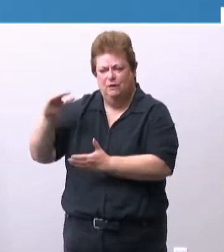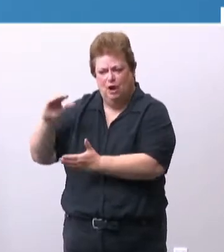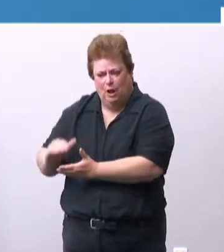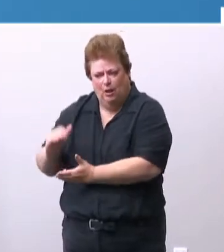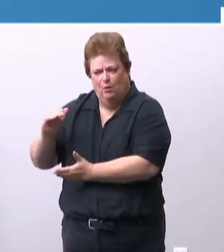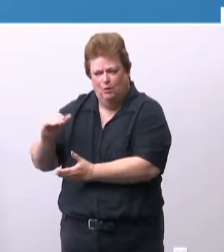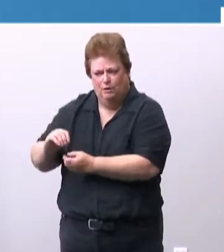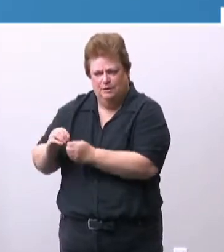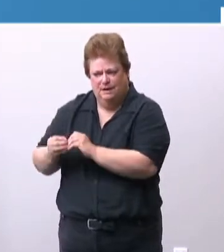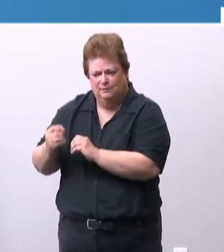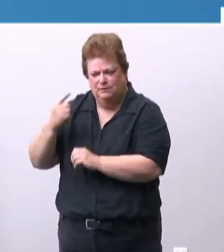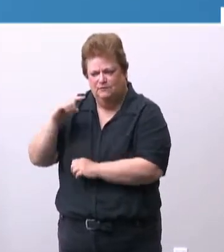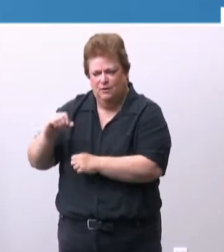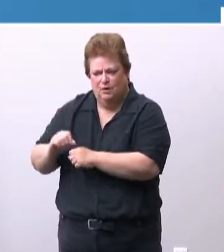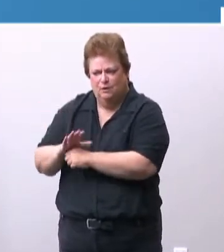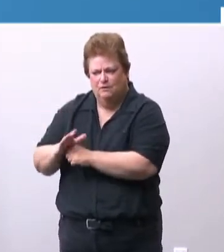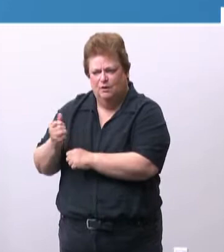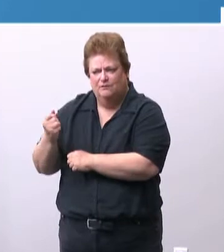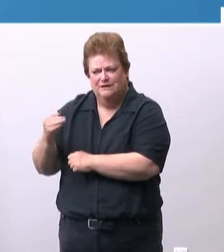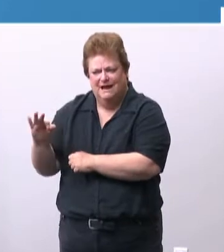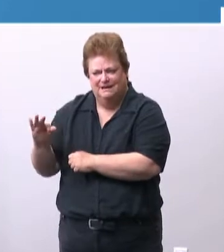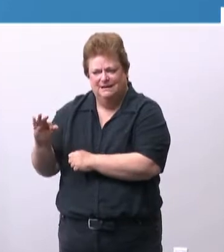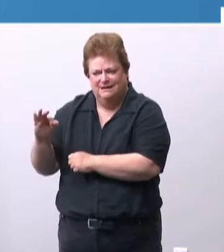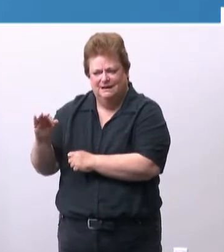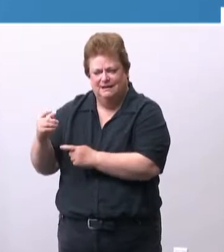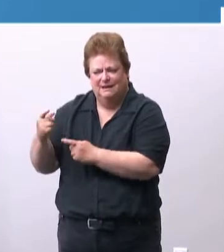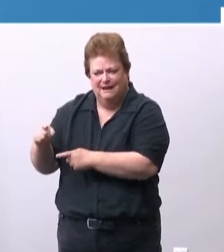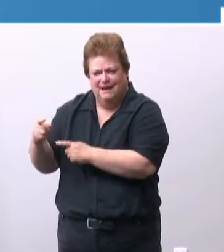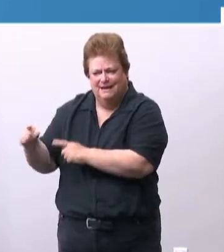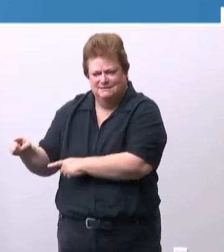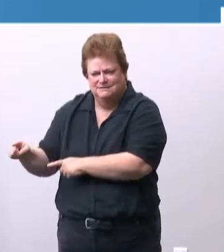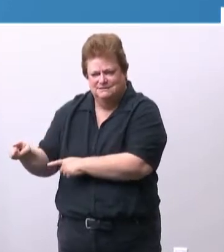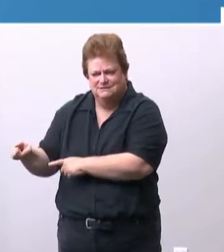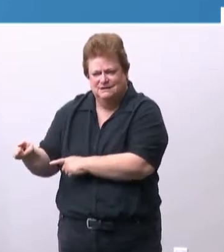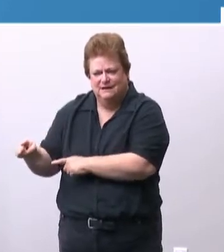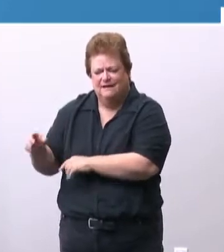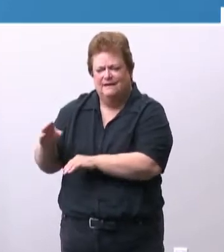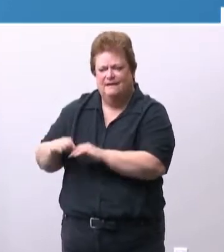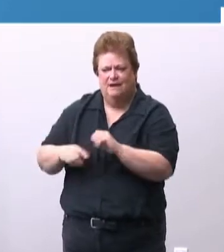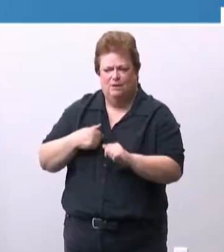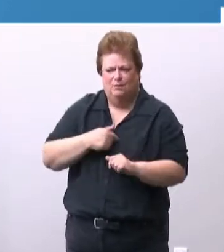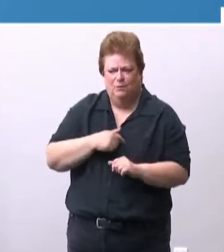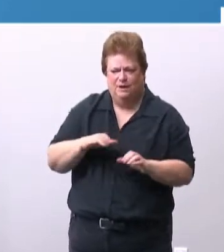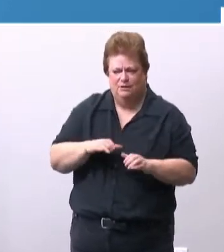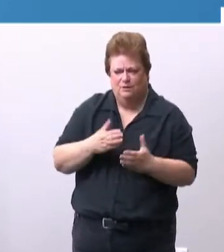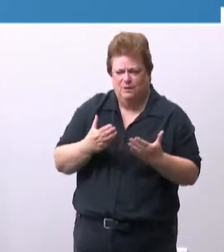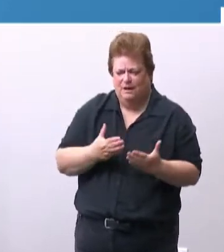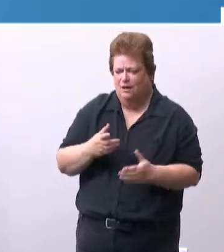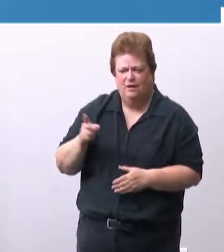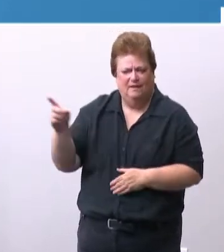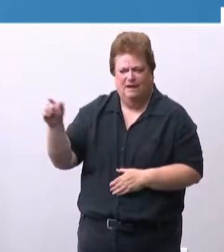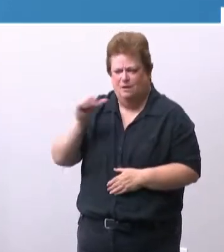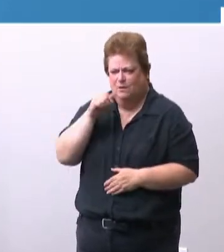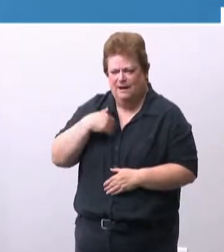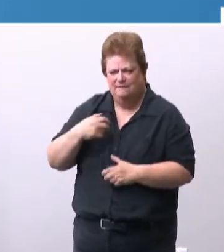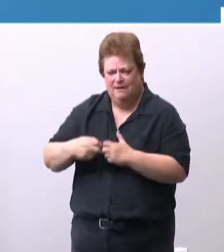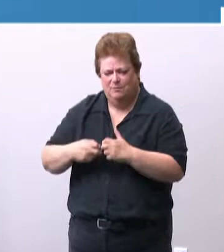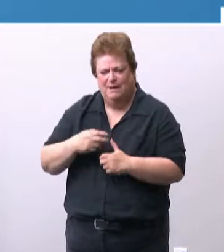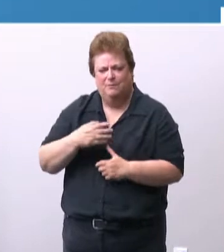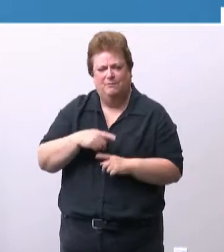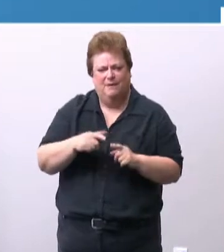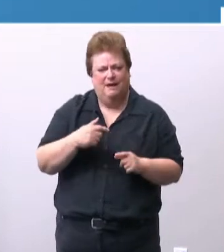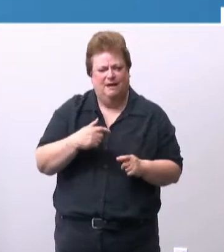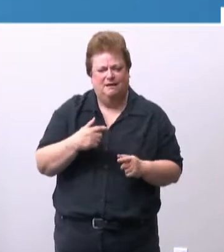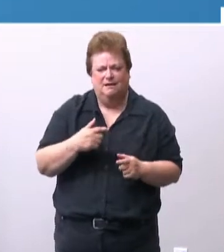of COVID-19 cases on a per capita basis than we do here, and they don't have mask mandates? Well, you